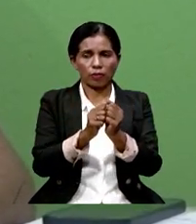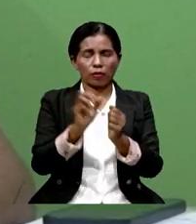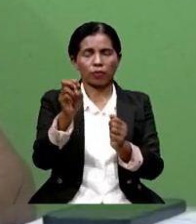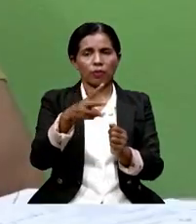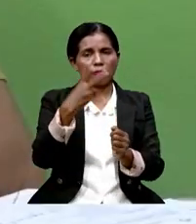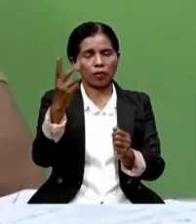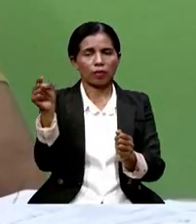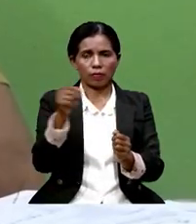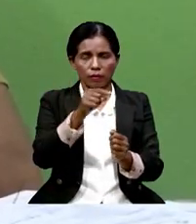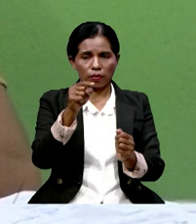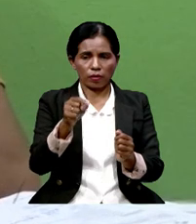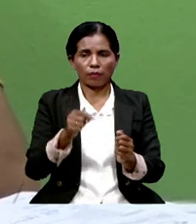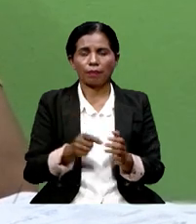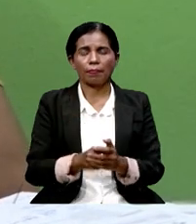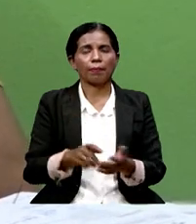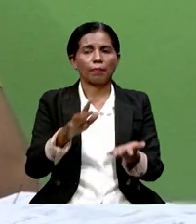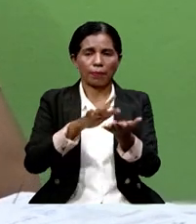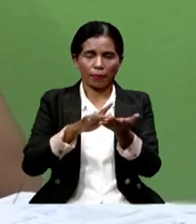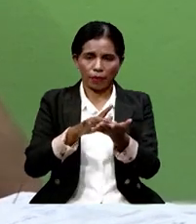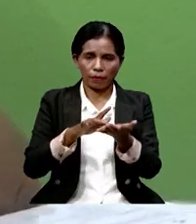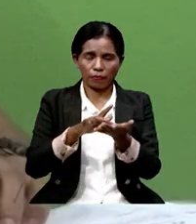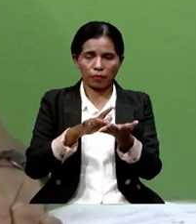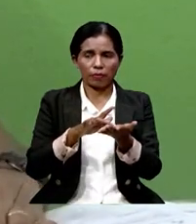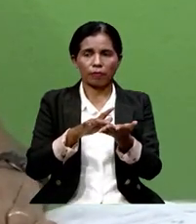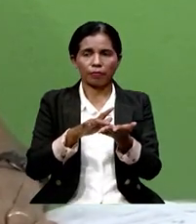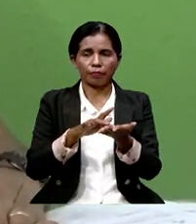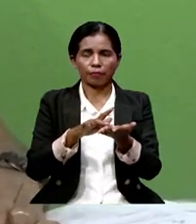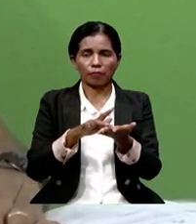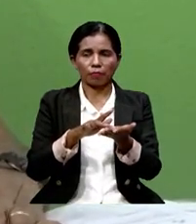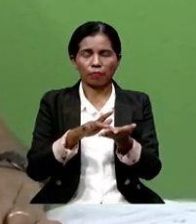12%. Aimoruk ba